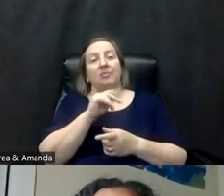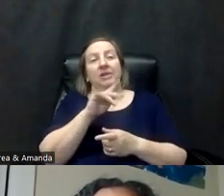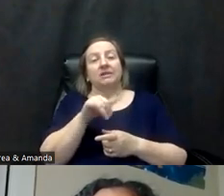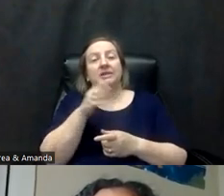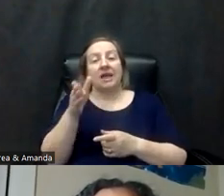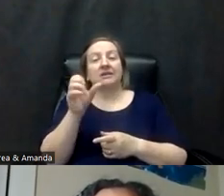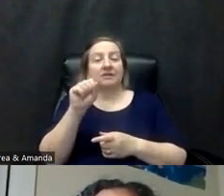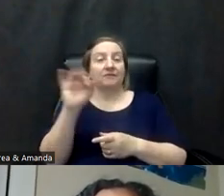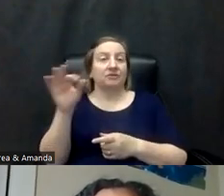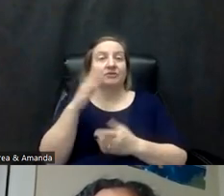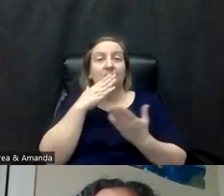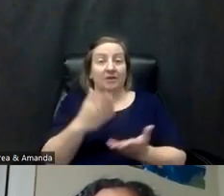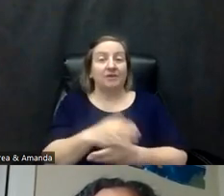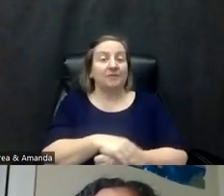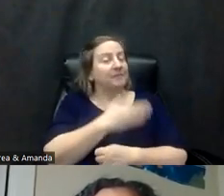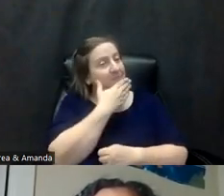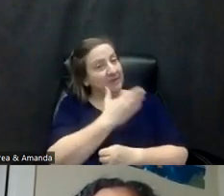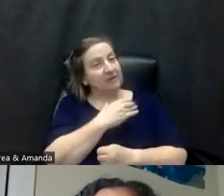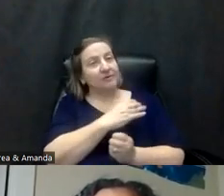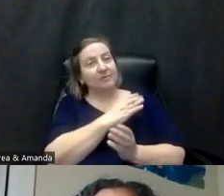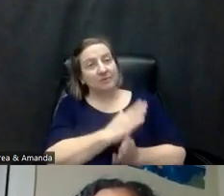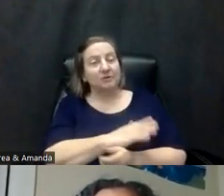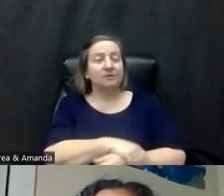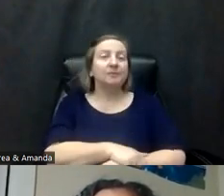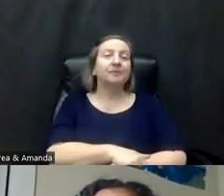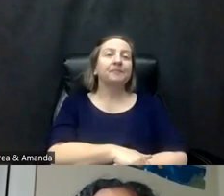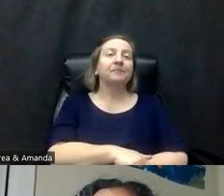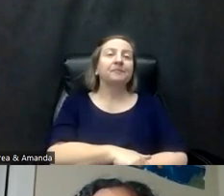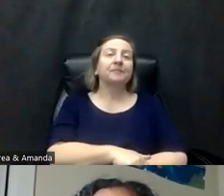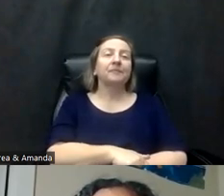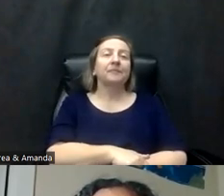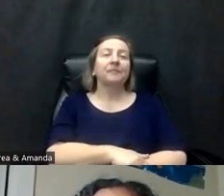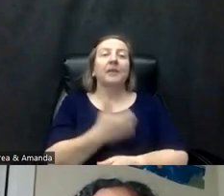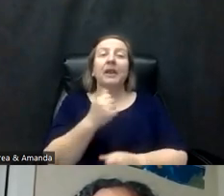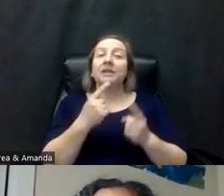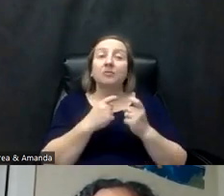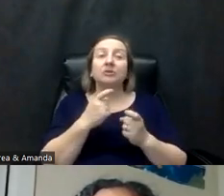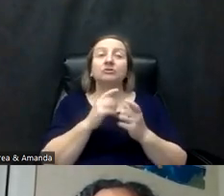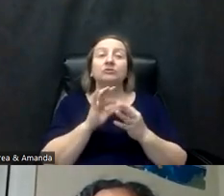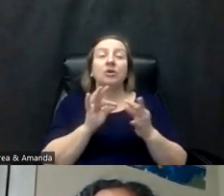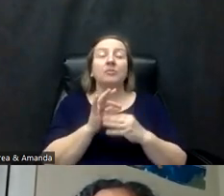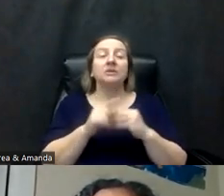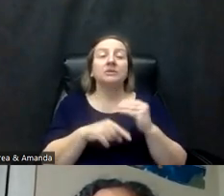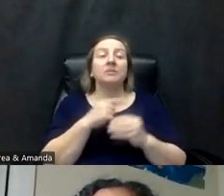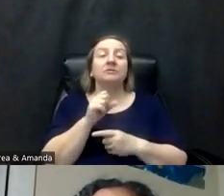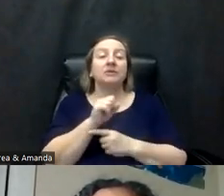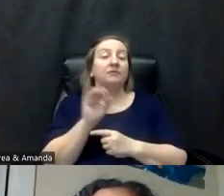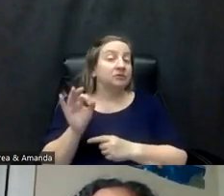So thank you. Thank you, Commissioner. Is that question or comments about San